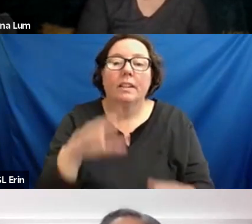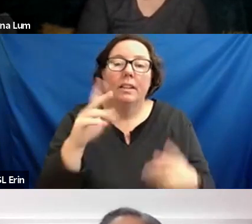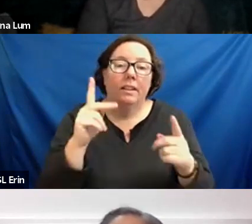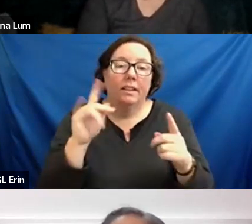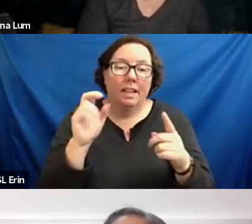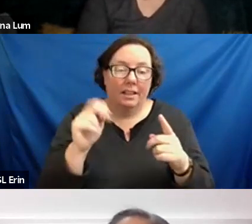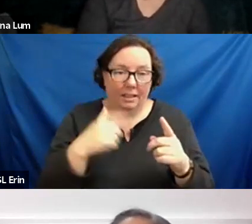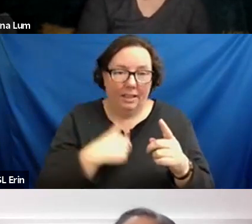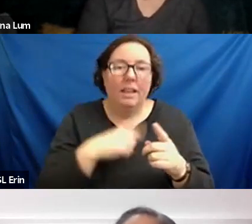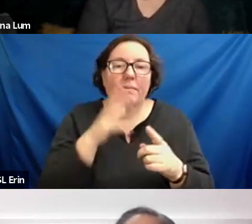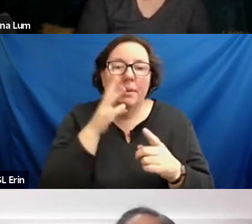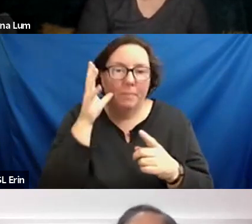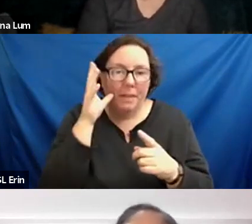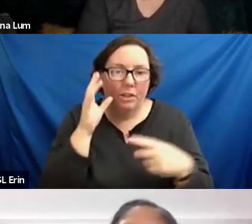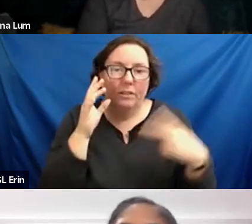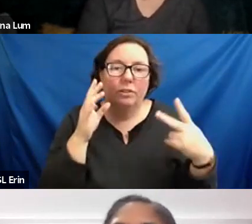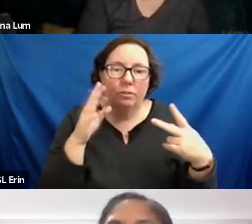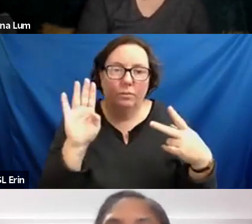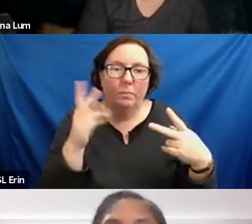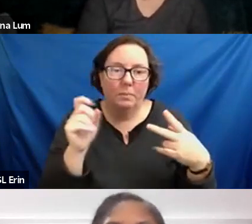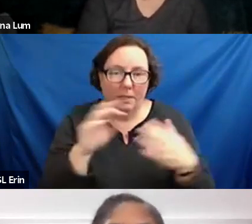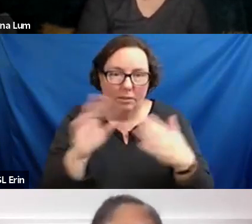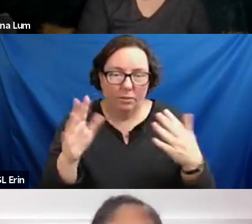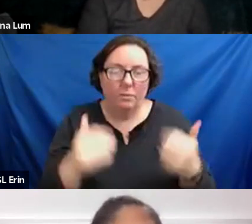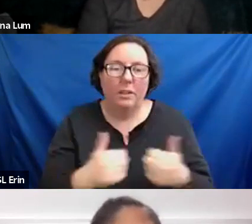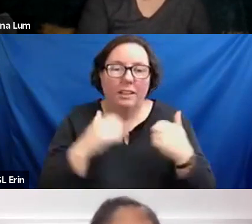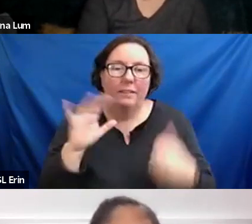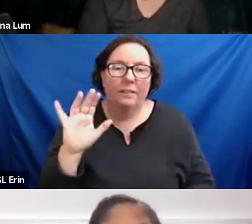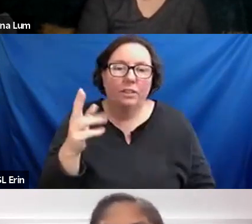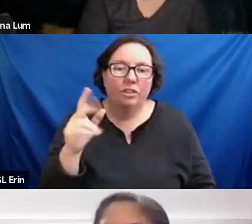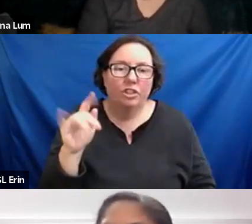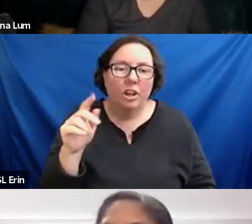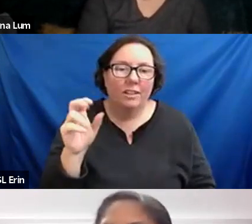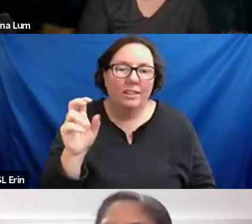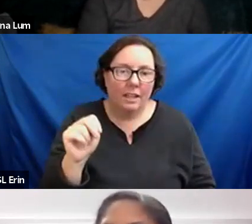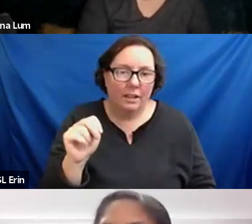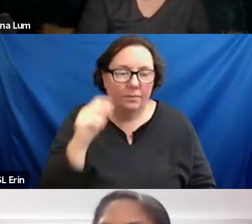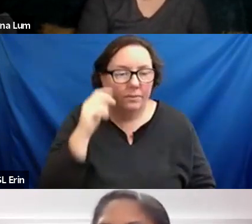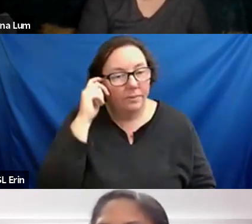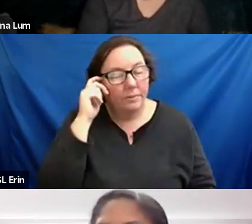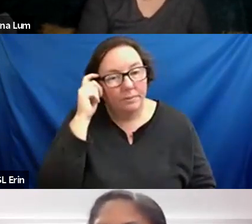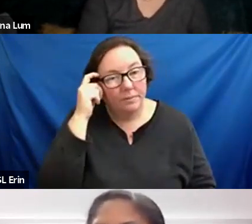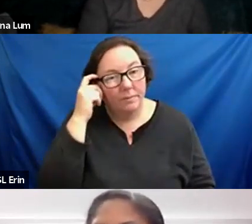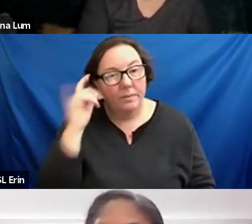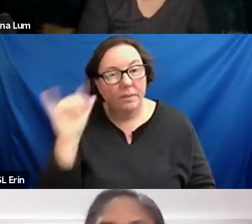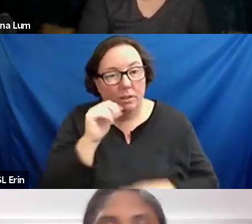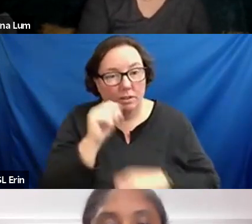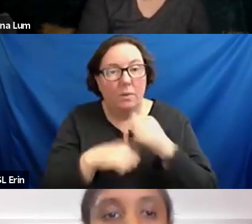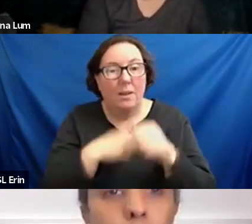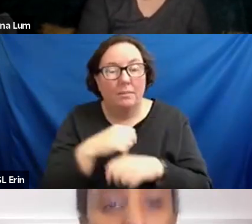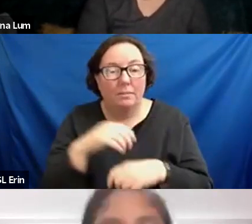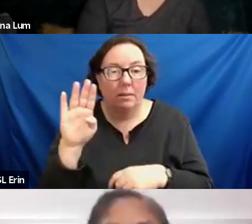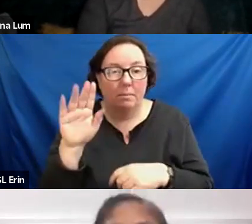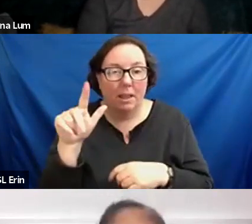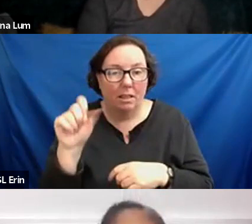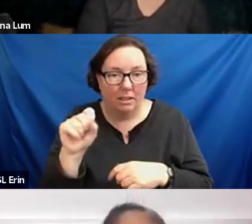2 BPS students. I live in Charlestown. I'm also an alumna of BLS, and I grew up